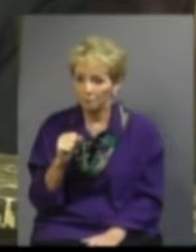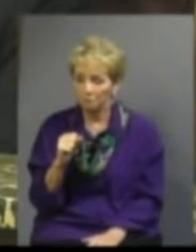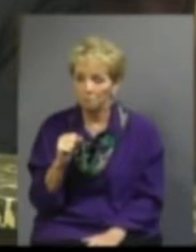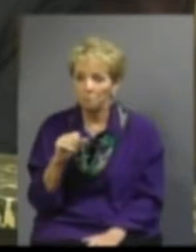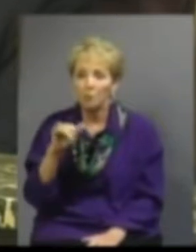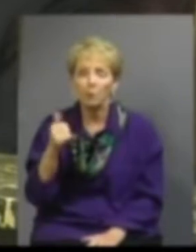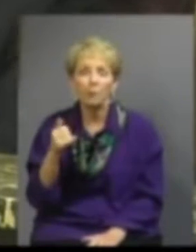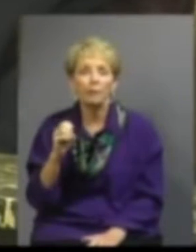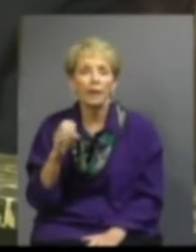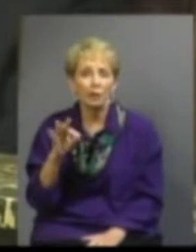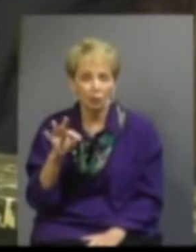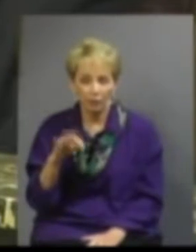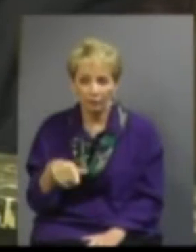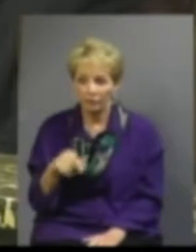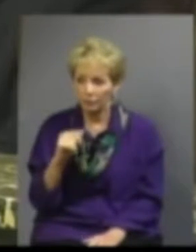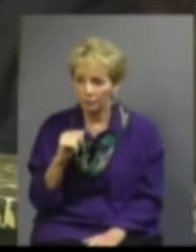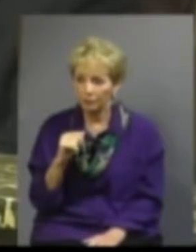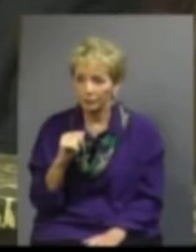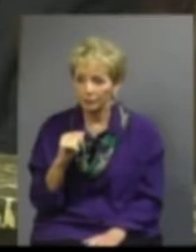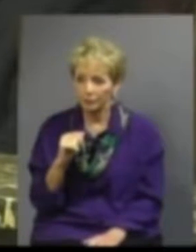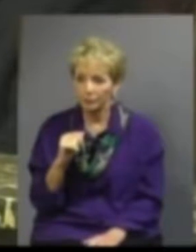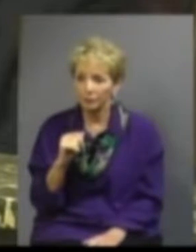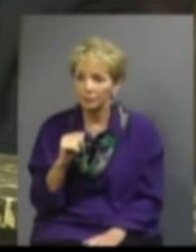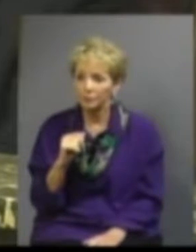Jeff. Jeff, okay.